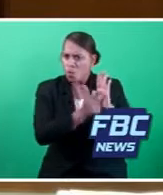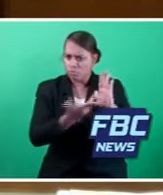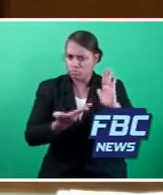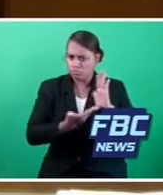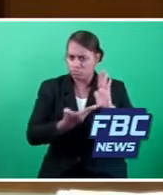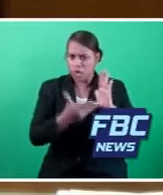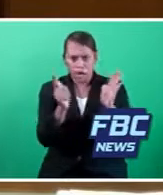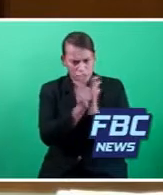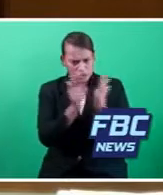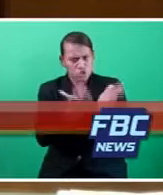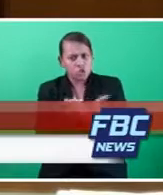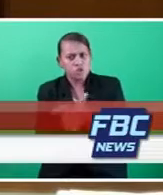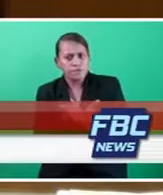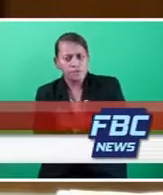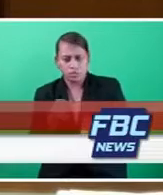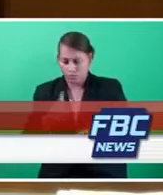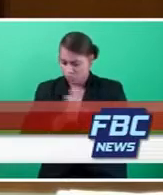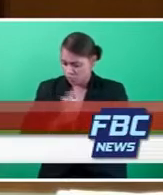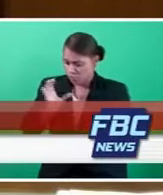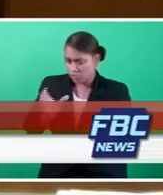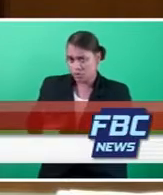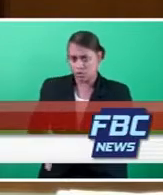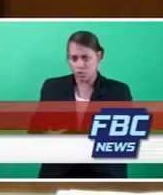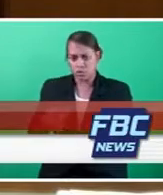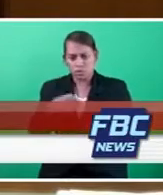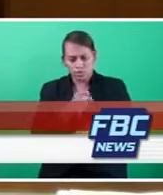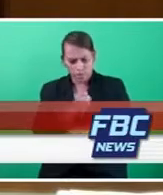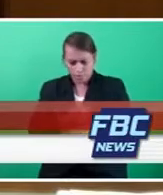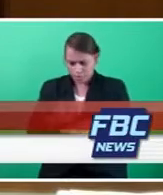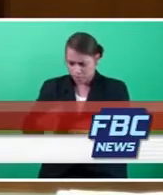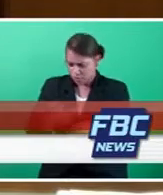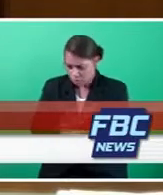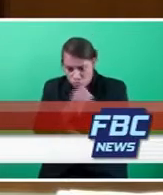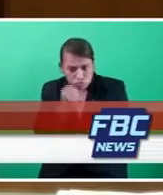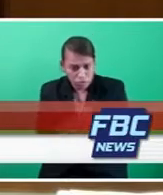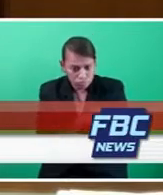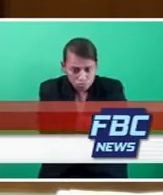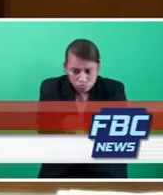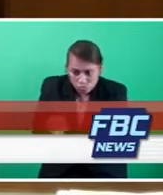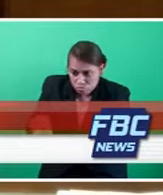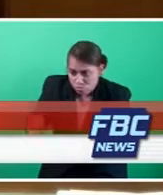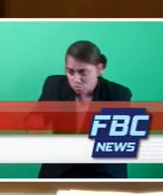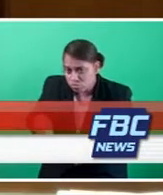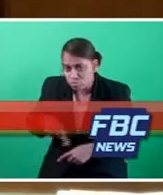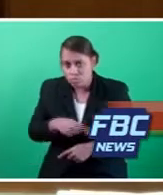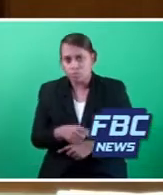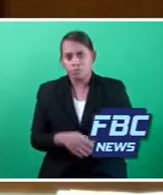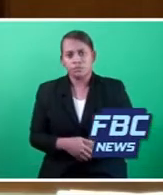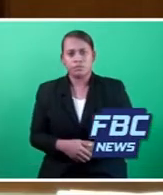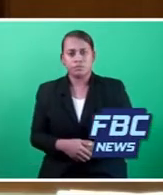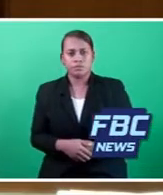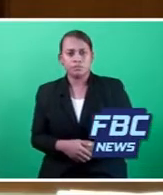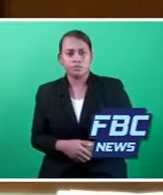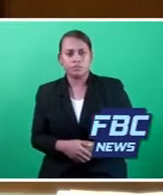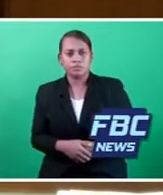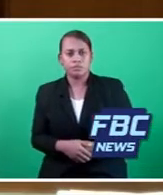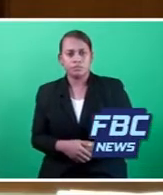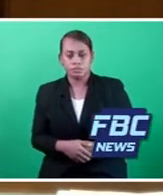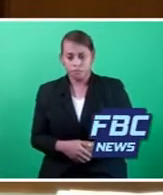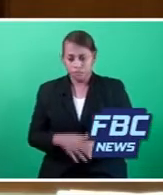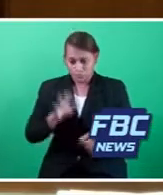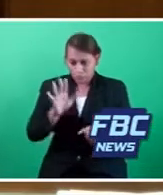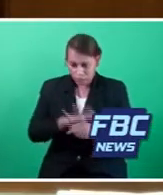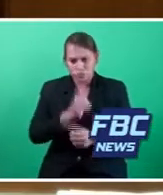Legal Service Commission, government ensures the dispensation of quality legal service by